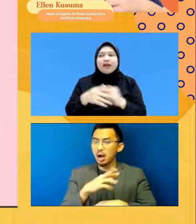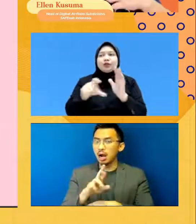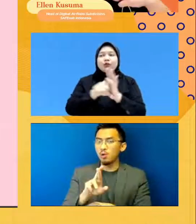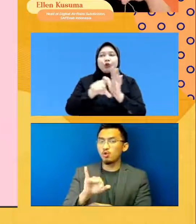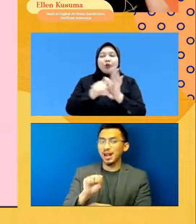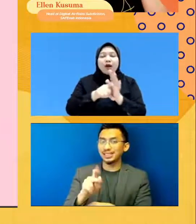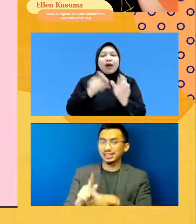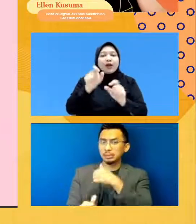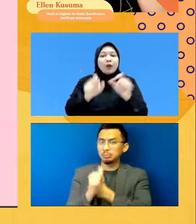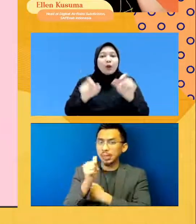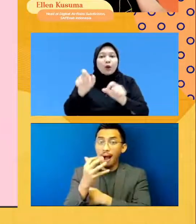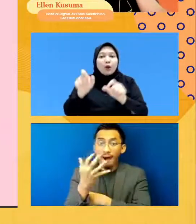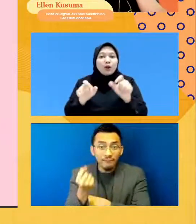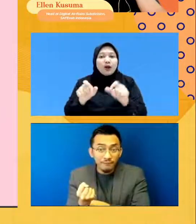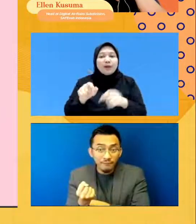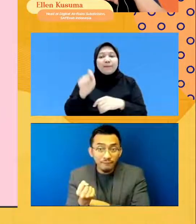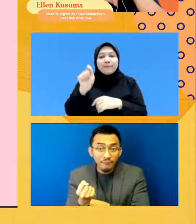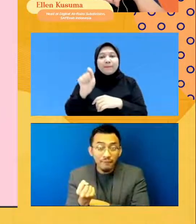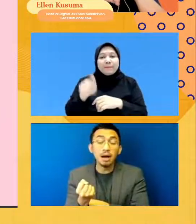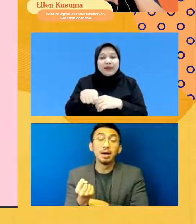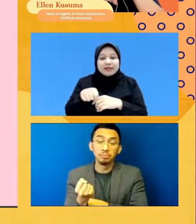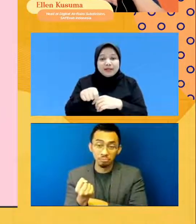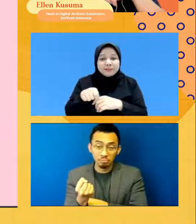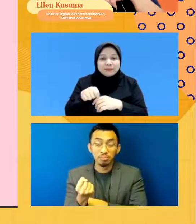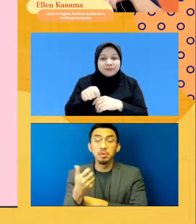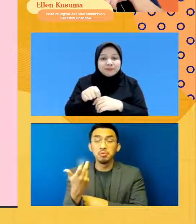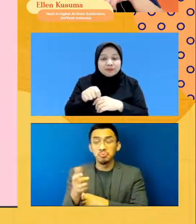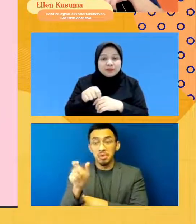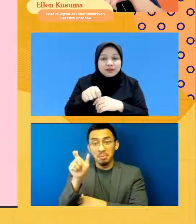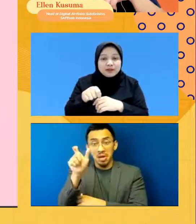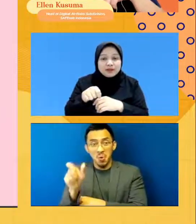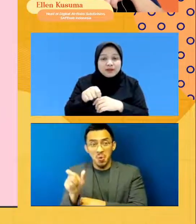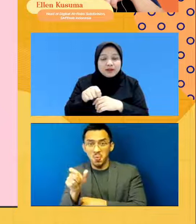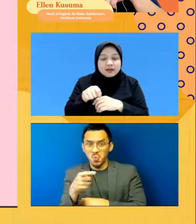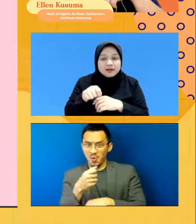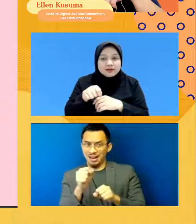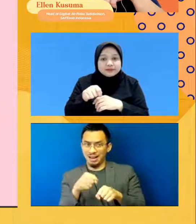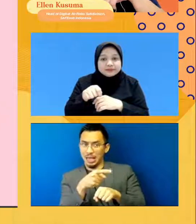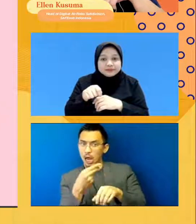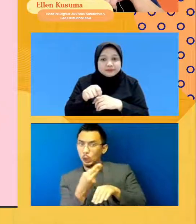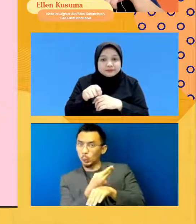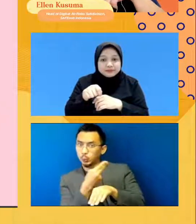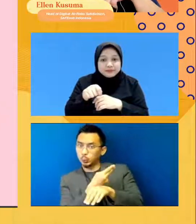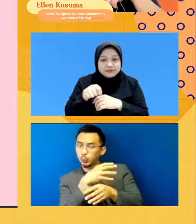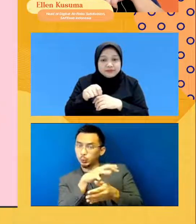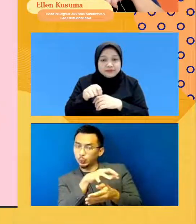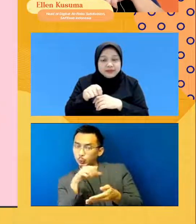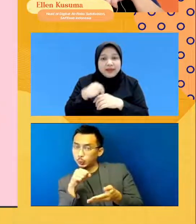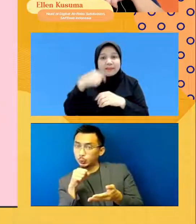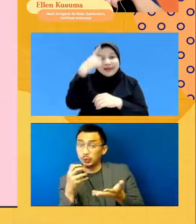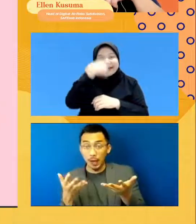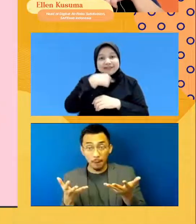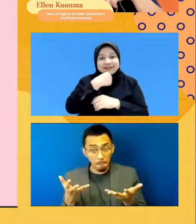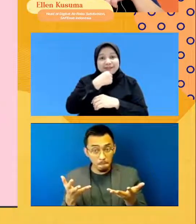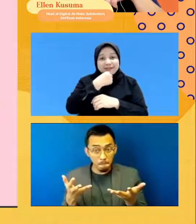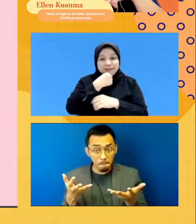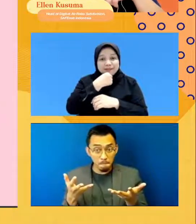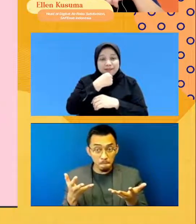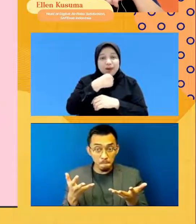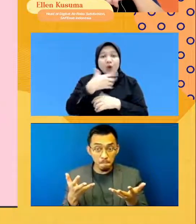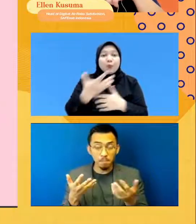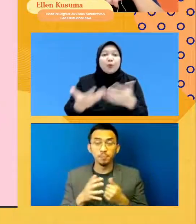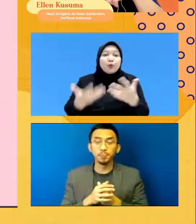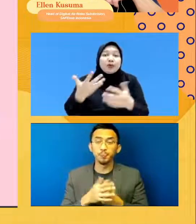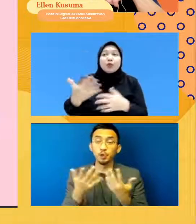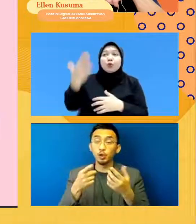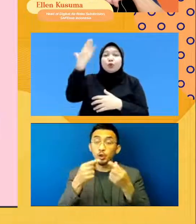wearing hijab. So maybe when you are young, you don't wear any hijab. So